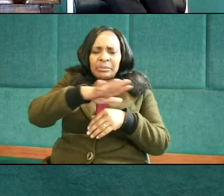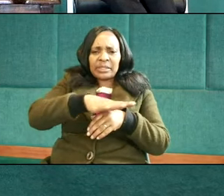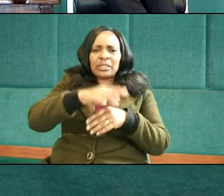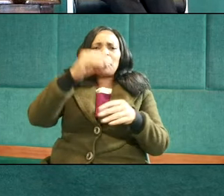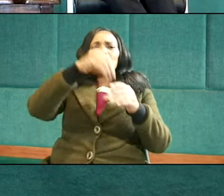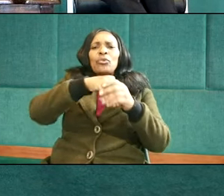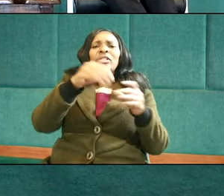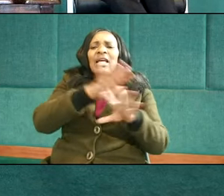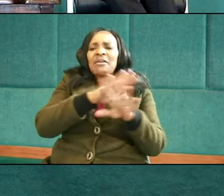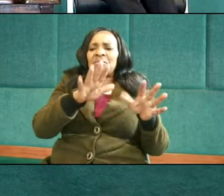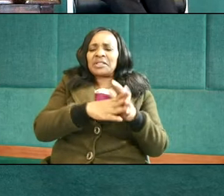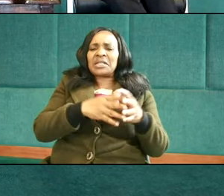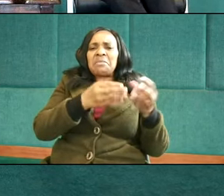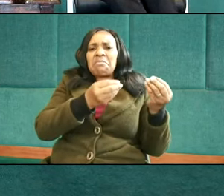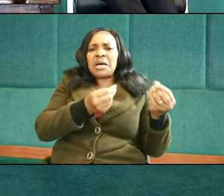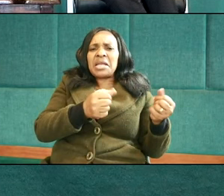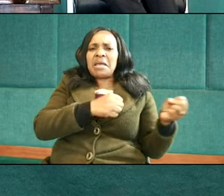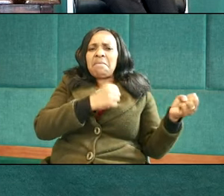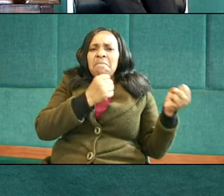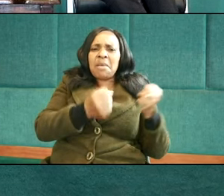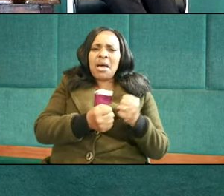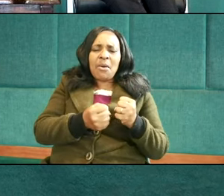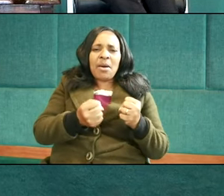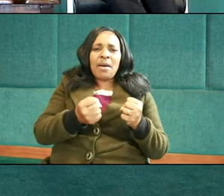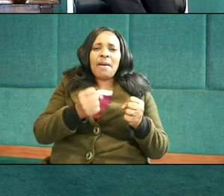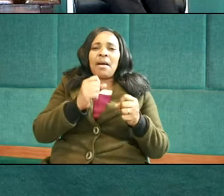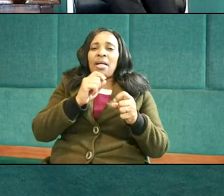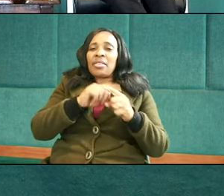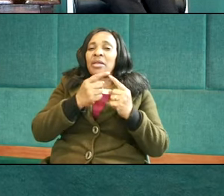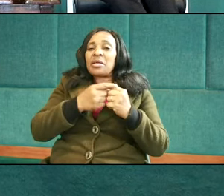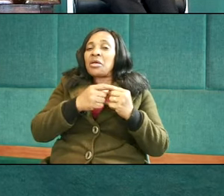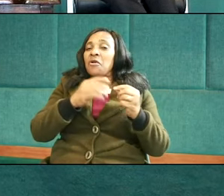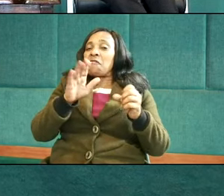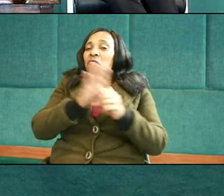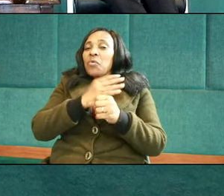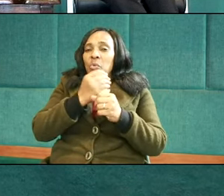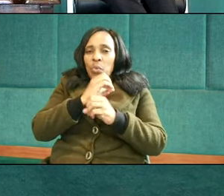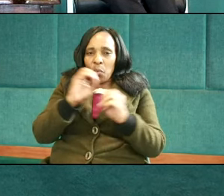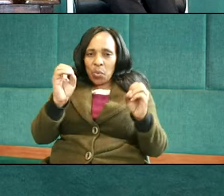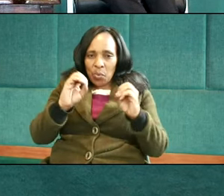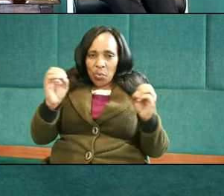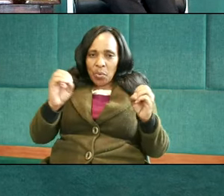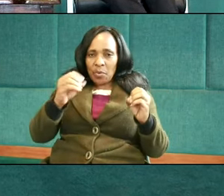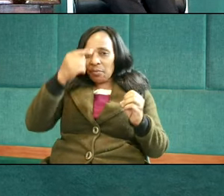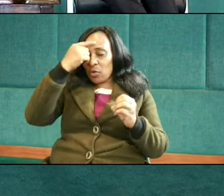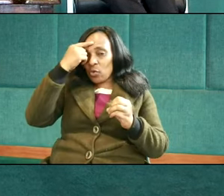want into it, you know, money or power, and it'll never be full because God is infinite.